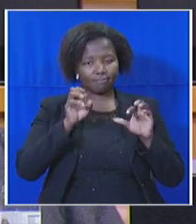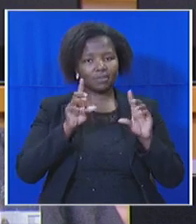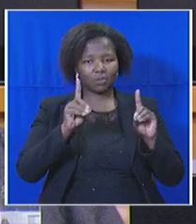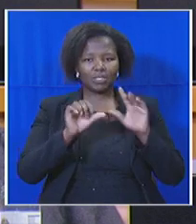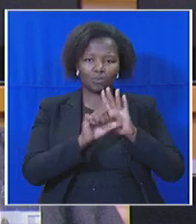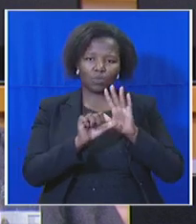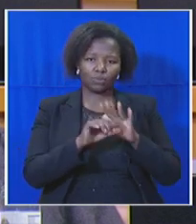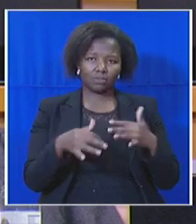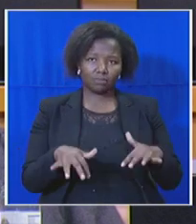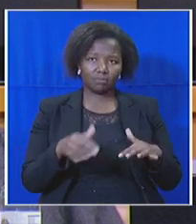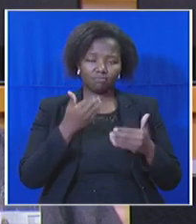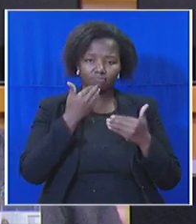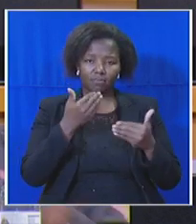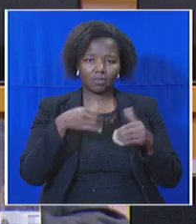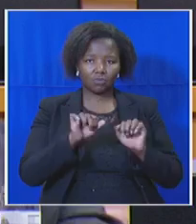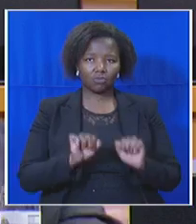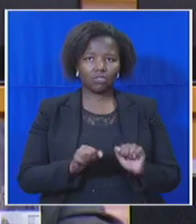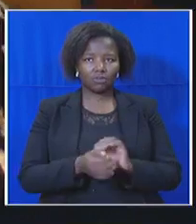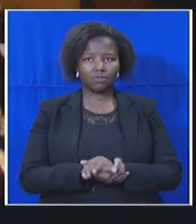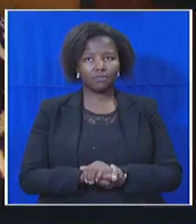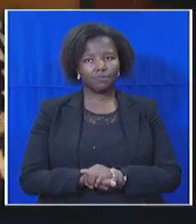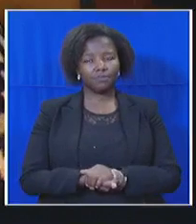children. Ngiyabonga Sihlalo.